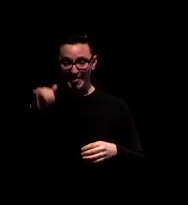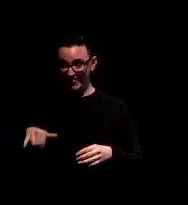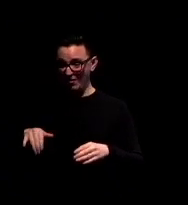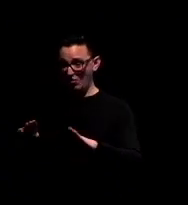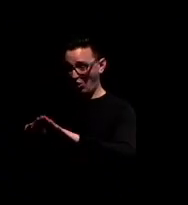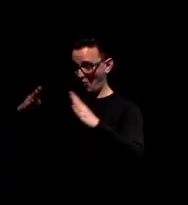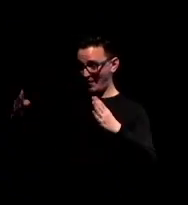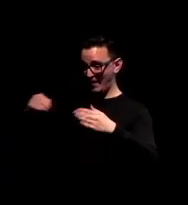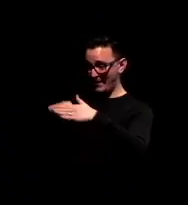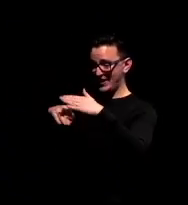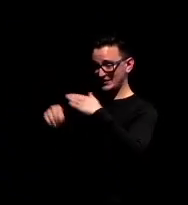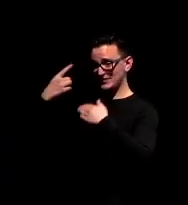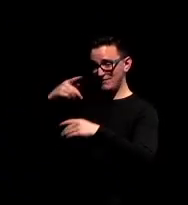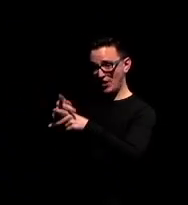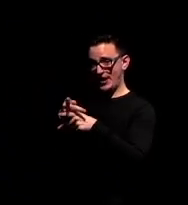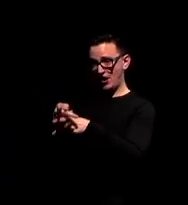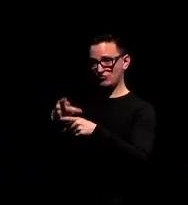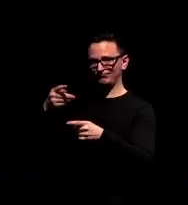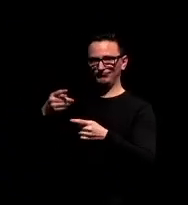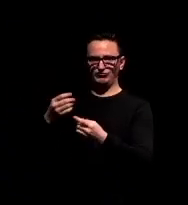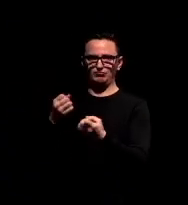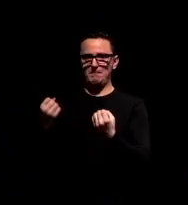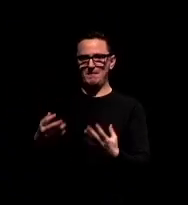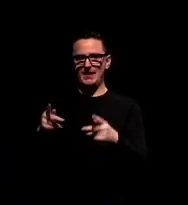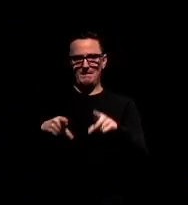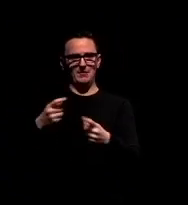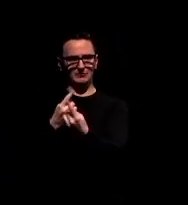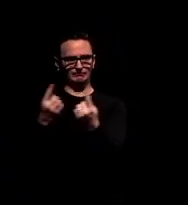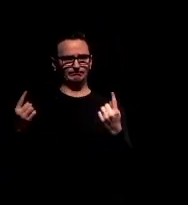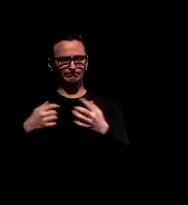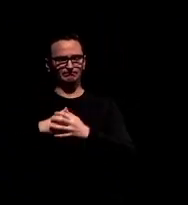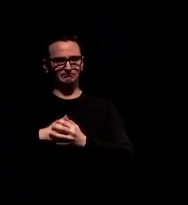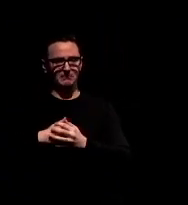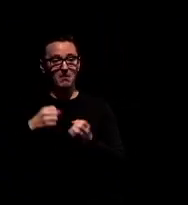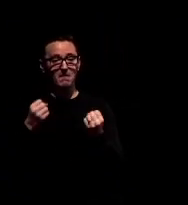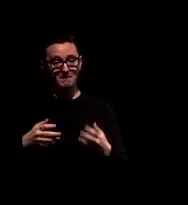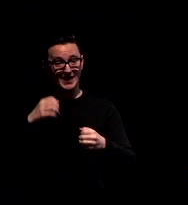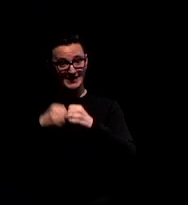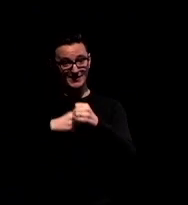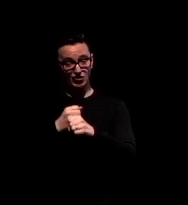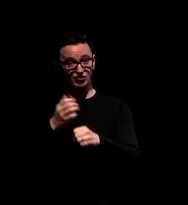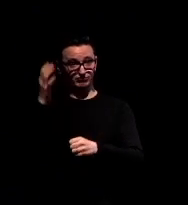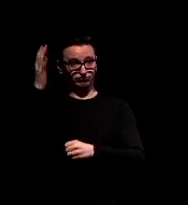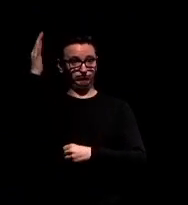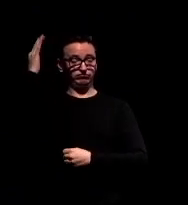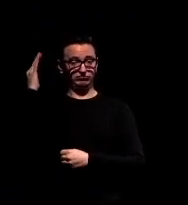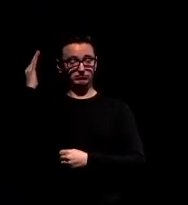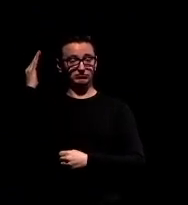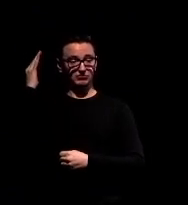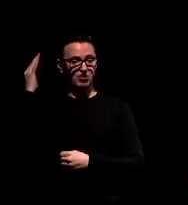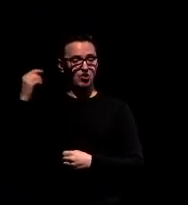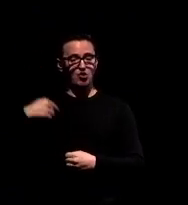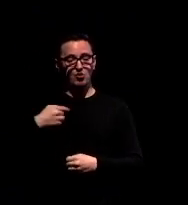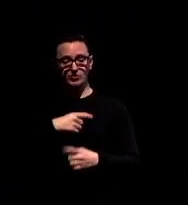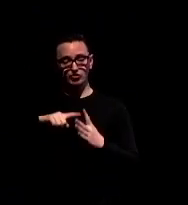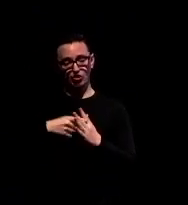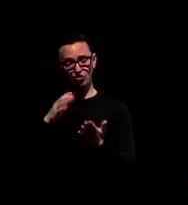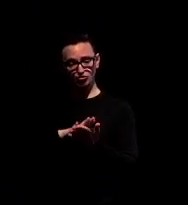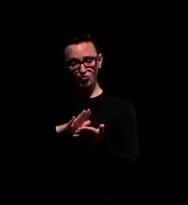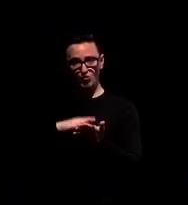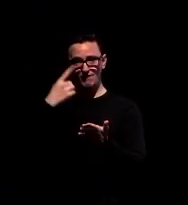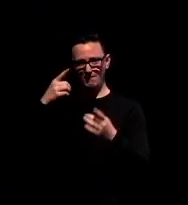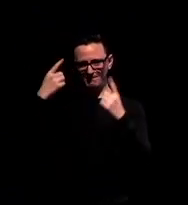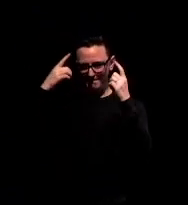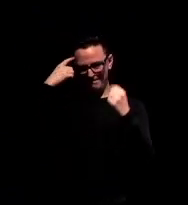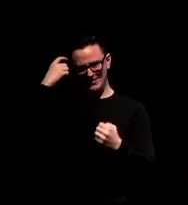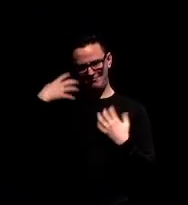up access to care to more people. Many years ago, 2007, we actually started the Schooling to Mental Health program. And I